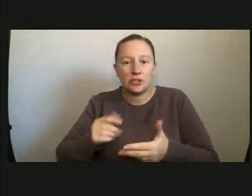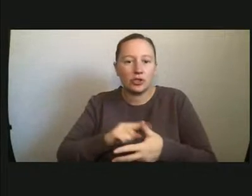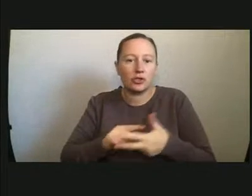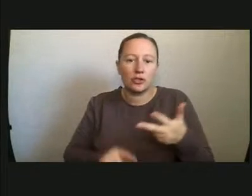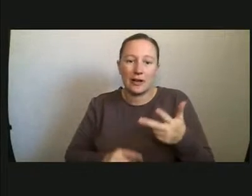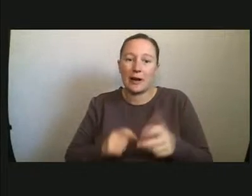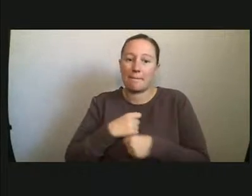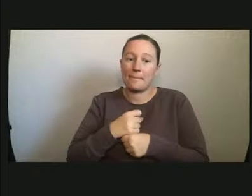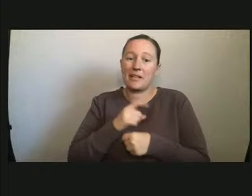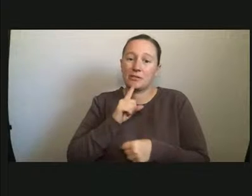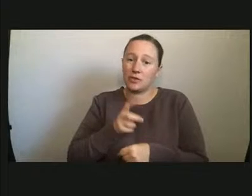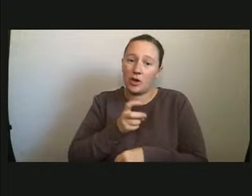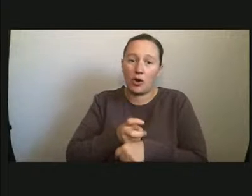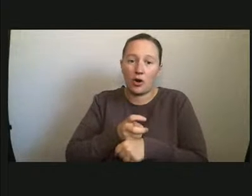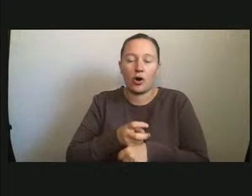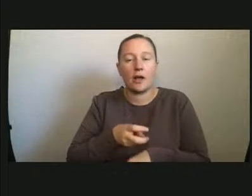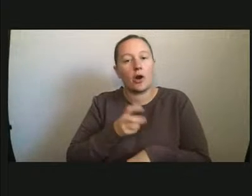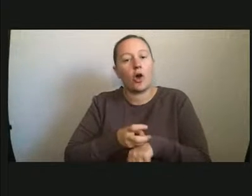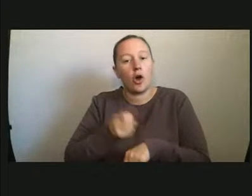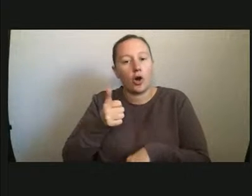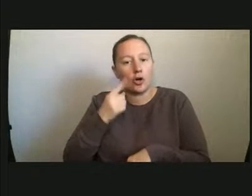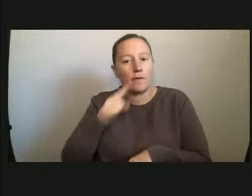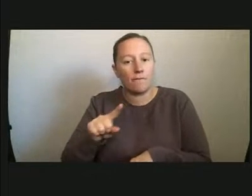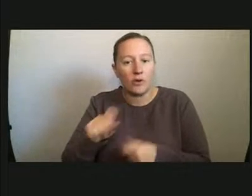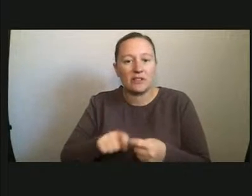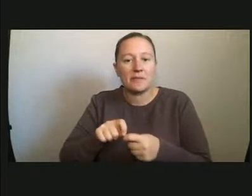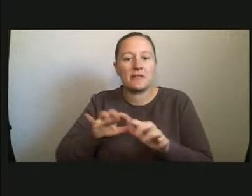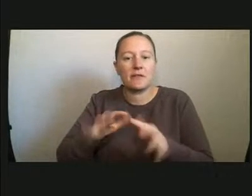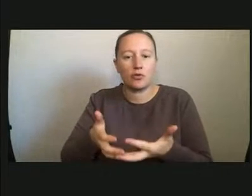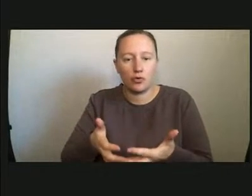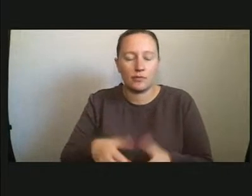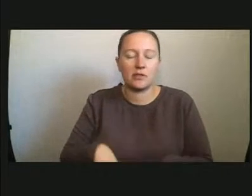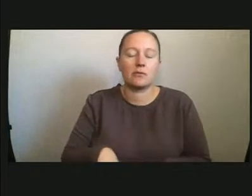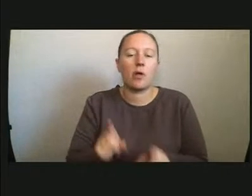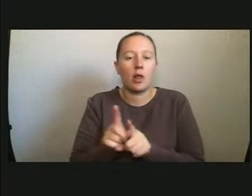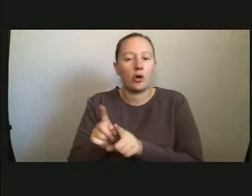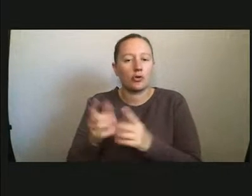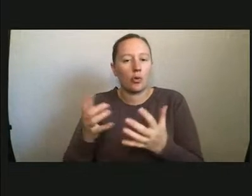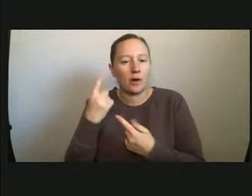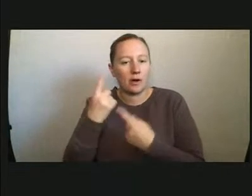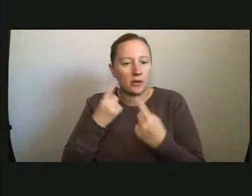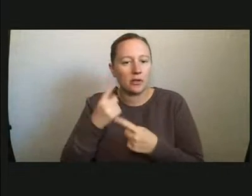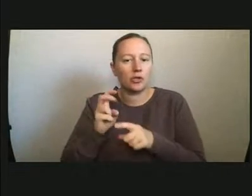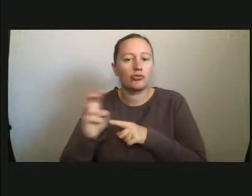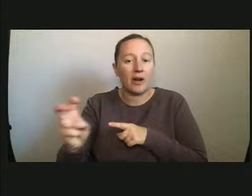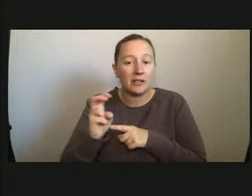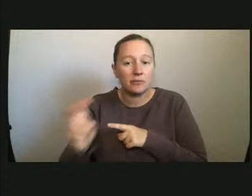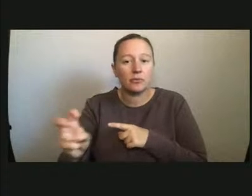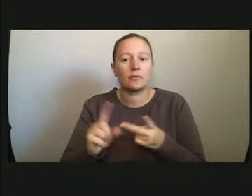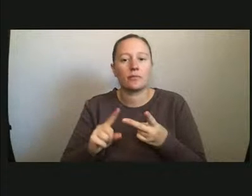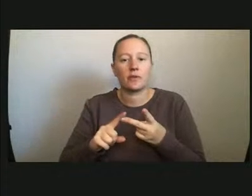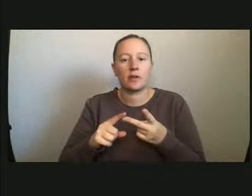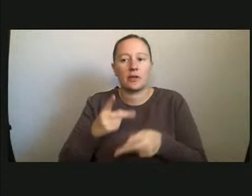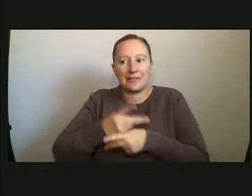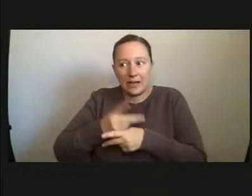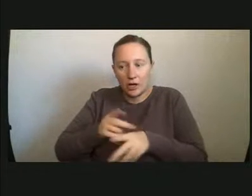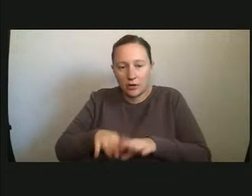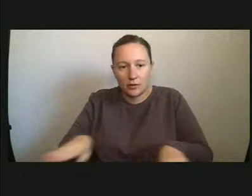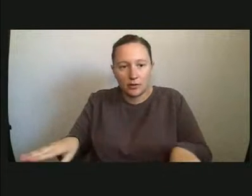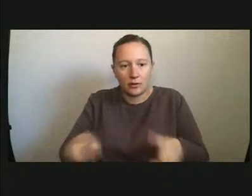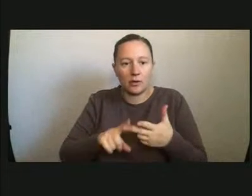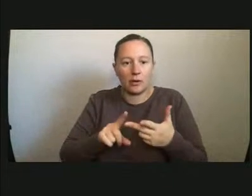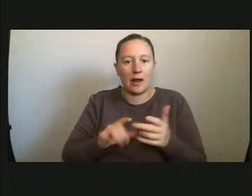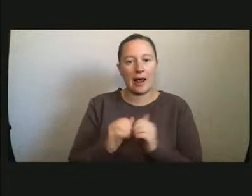often makes it disproportionately harder for certain groups. You also want to think about things like transportation, childcare, etc.